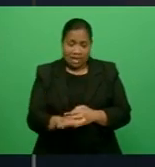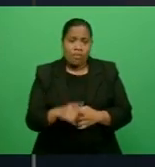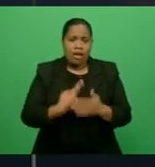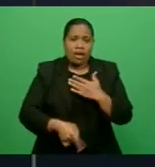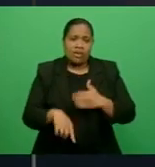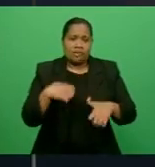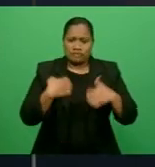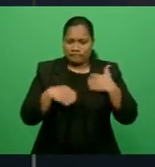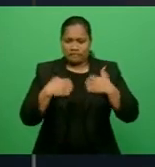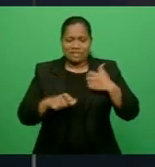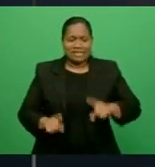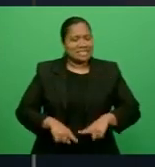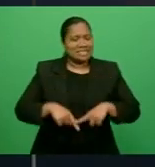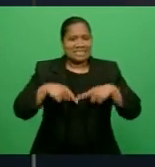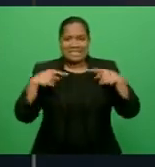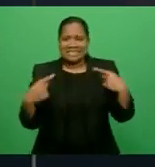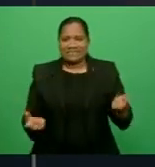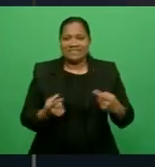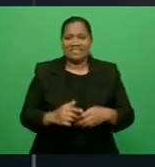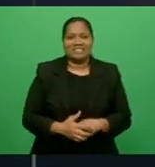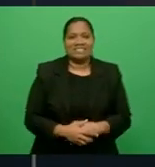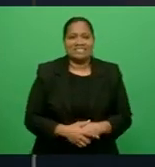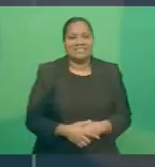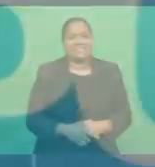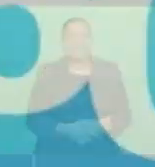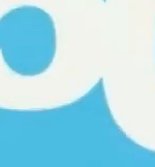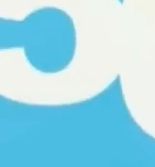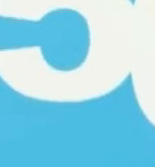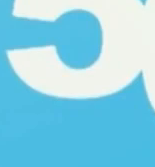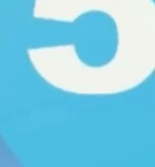was different. Kritika Kumar reports.